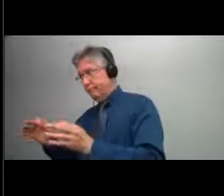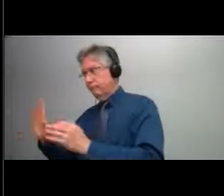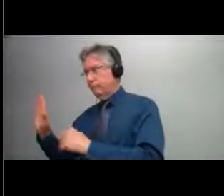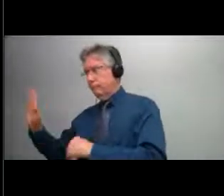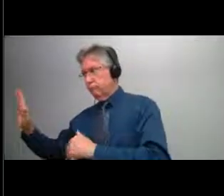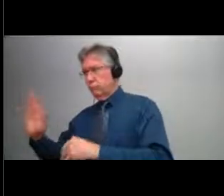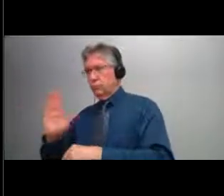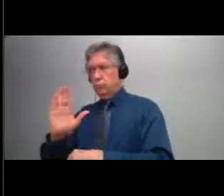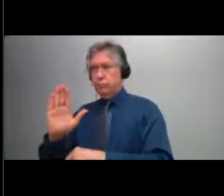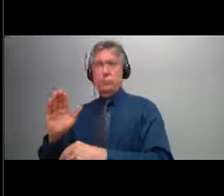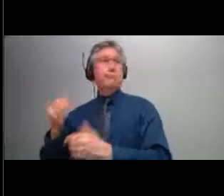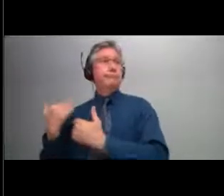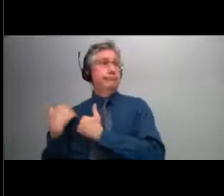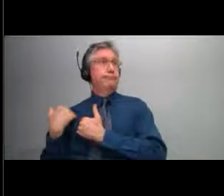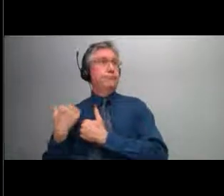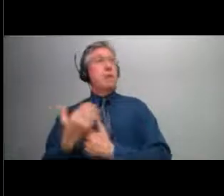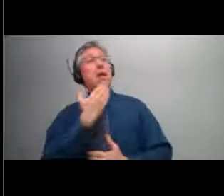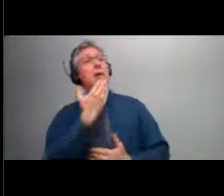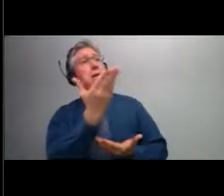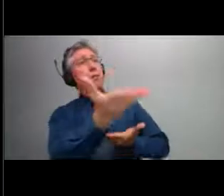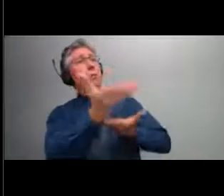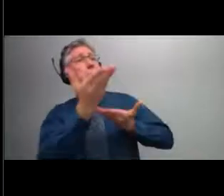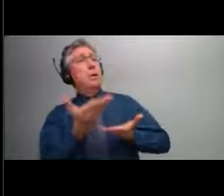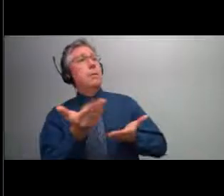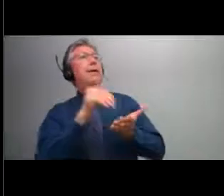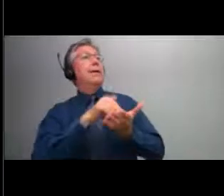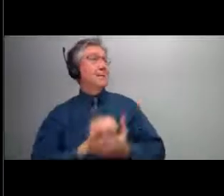party. But thank you for bringing that up again.